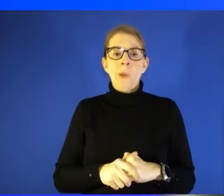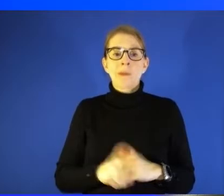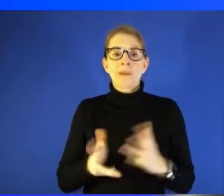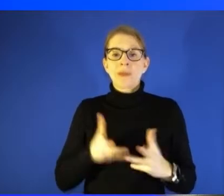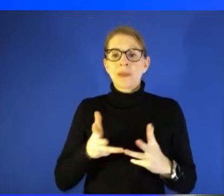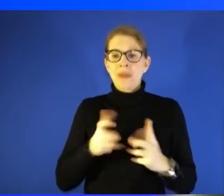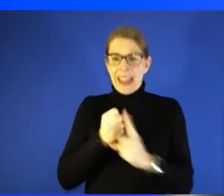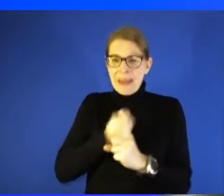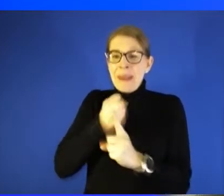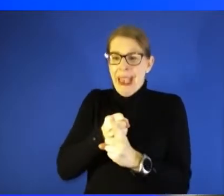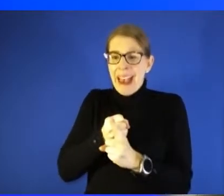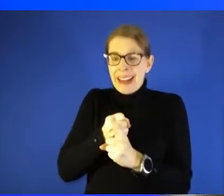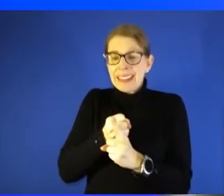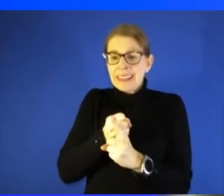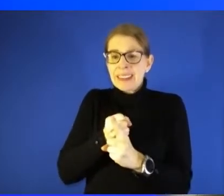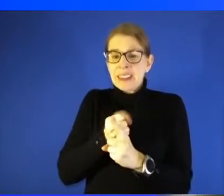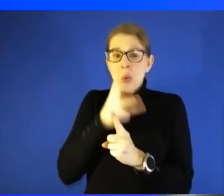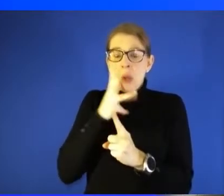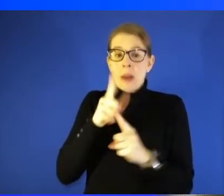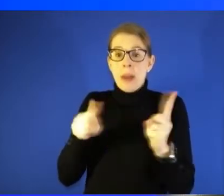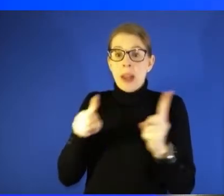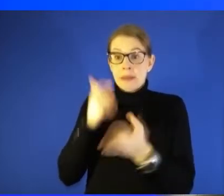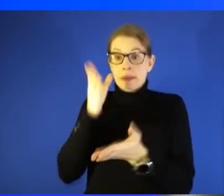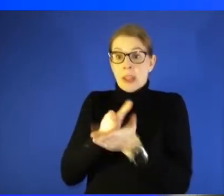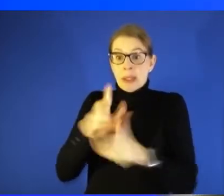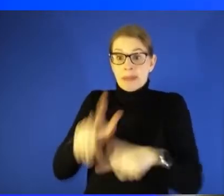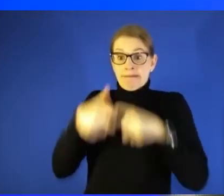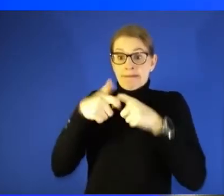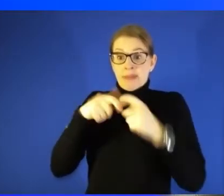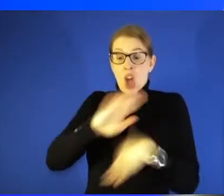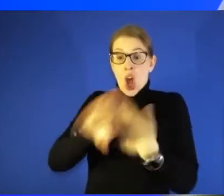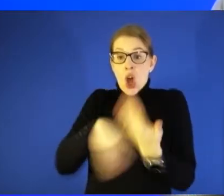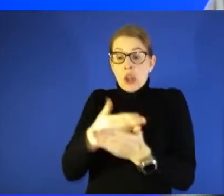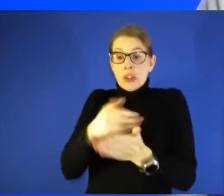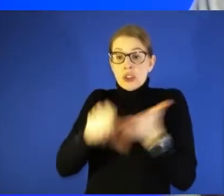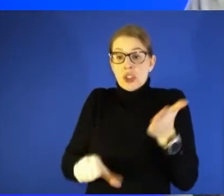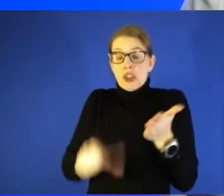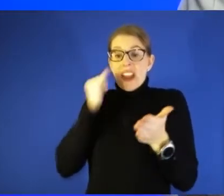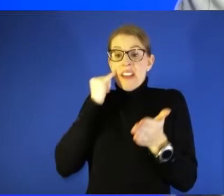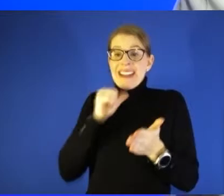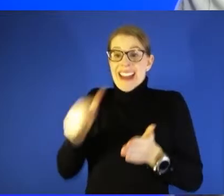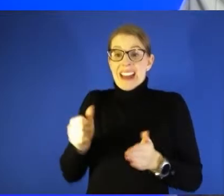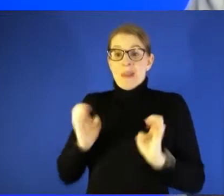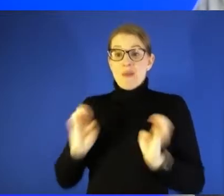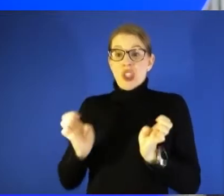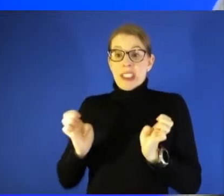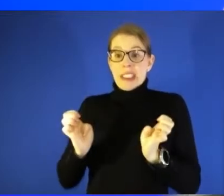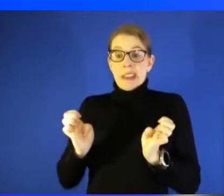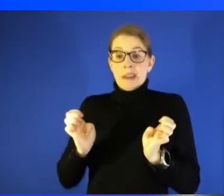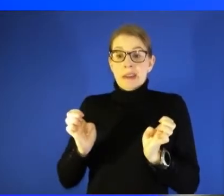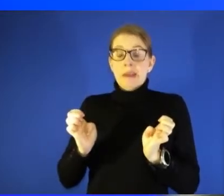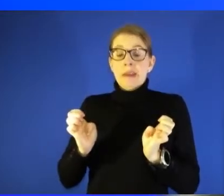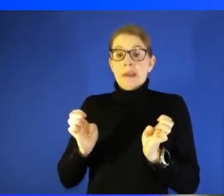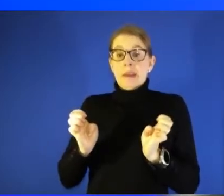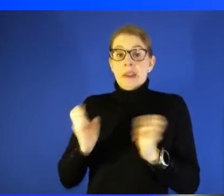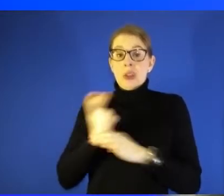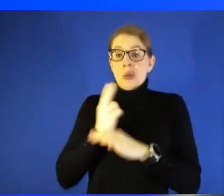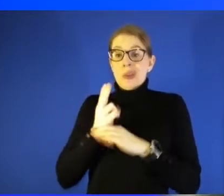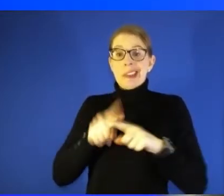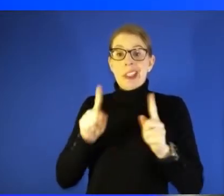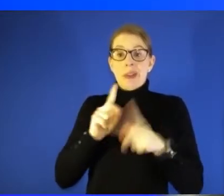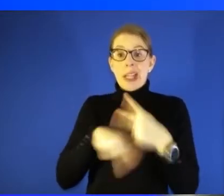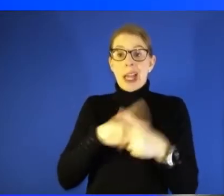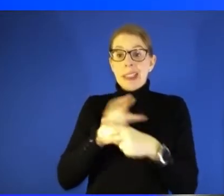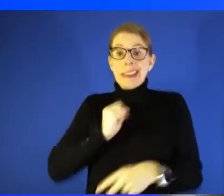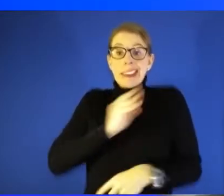impactful, but it's stopping all surgeries that are not emergent, and really using different sorts of staffing